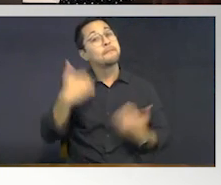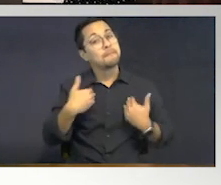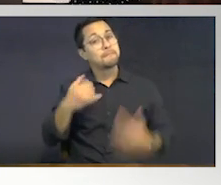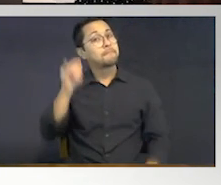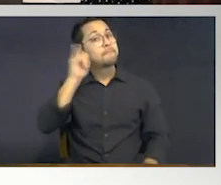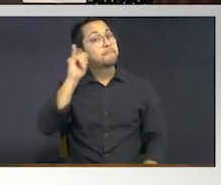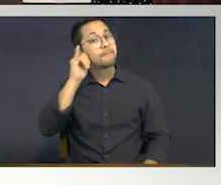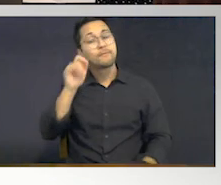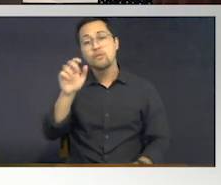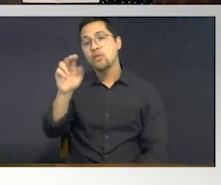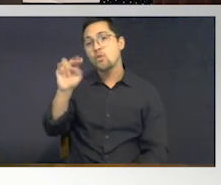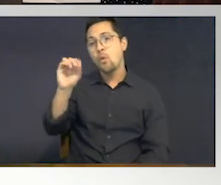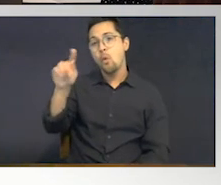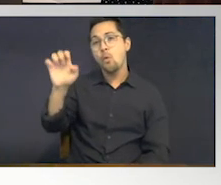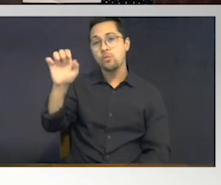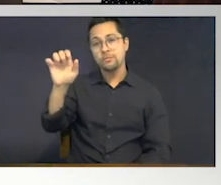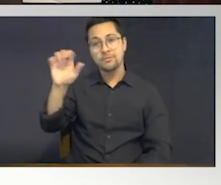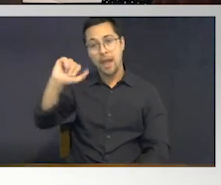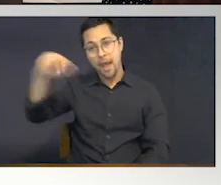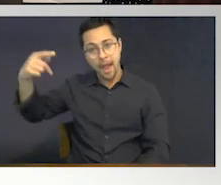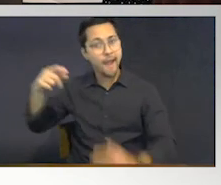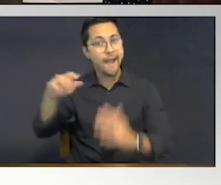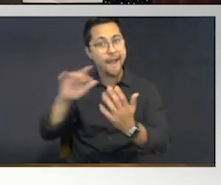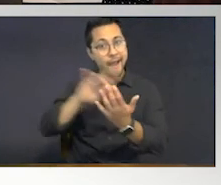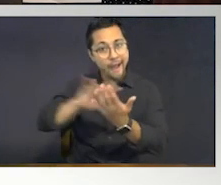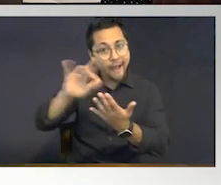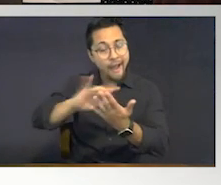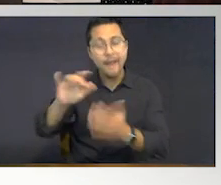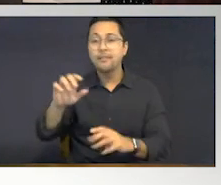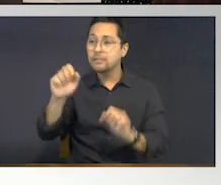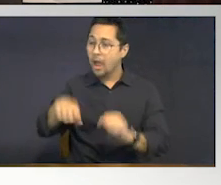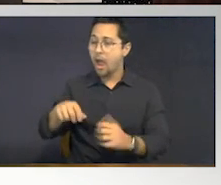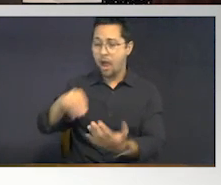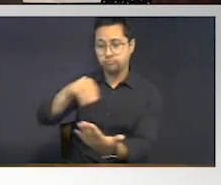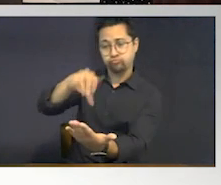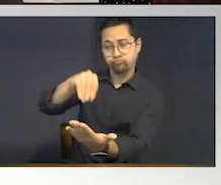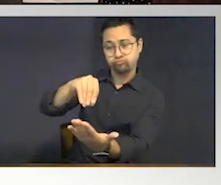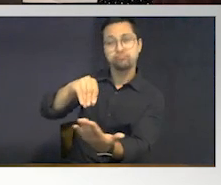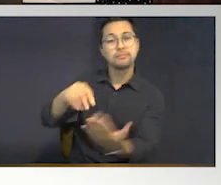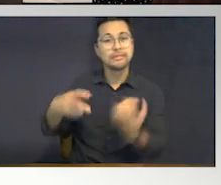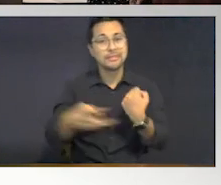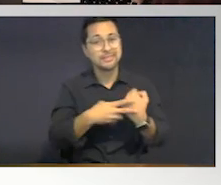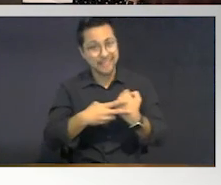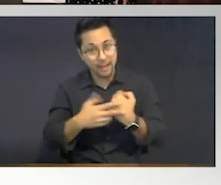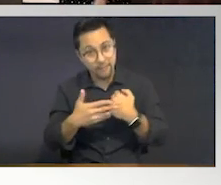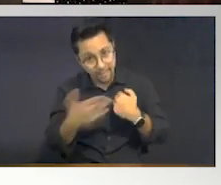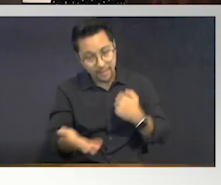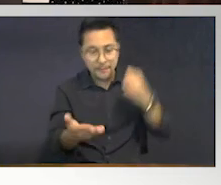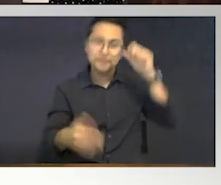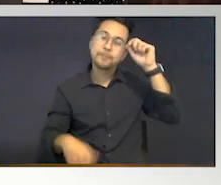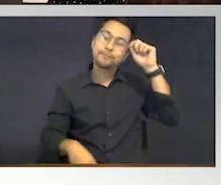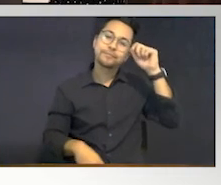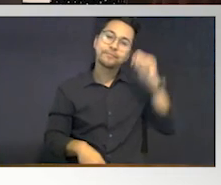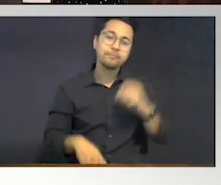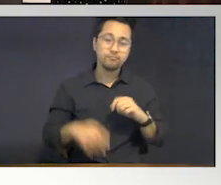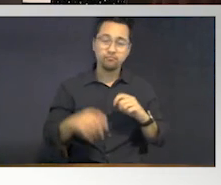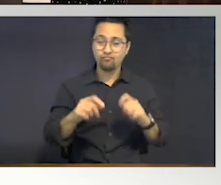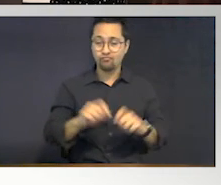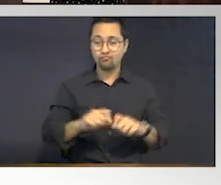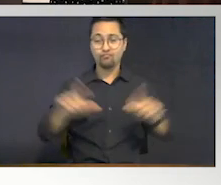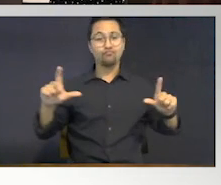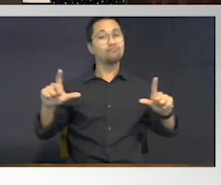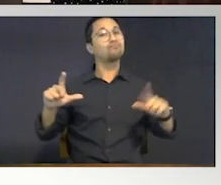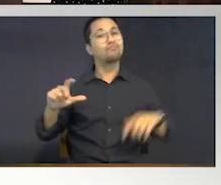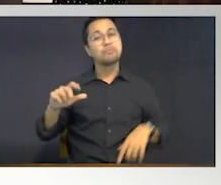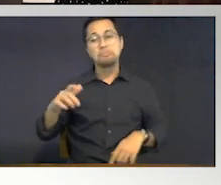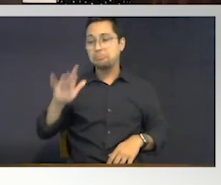the Notes app on an iPhone, you know, you can actually scan documents and save them on there. So you just open up the app